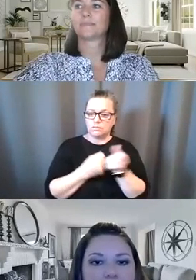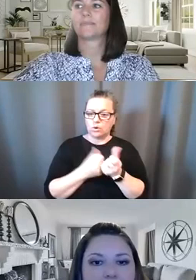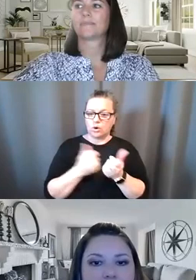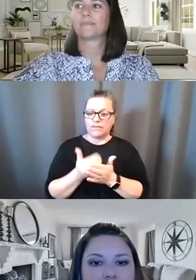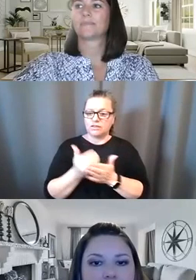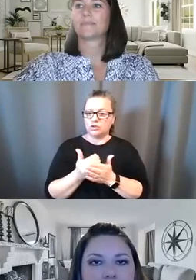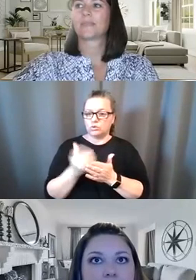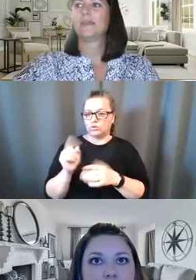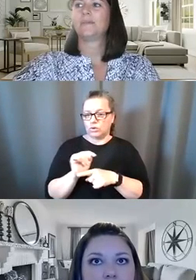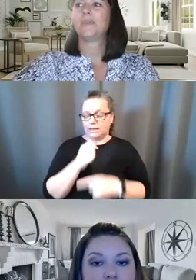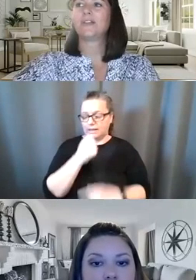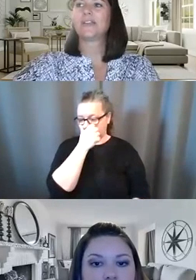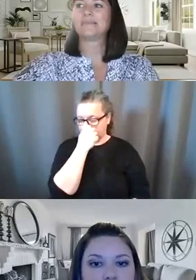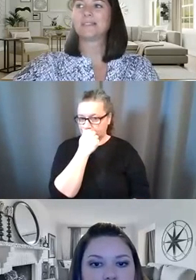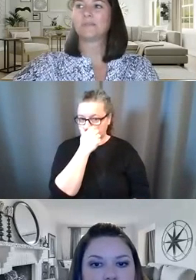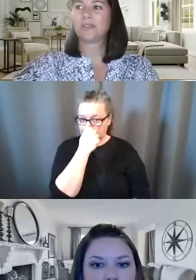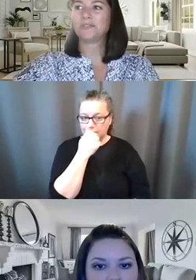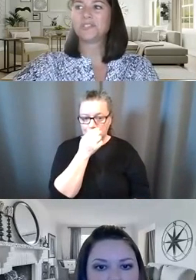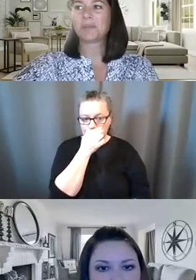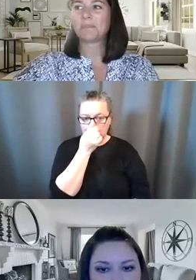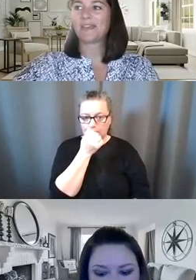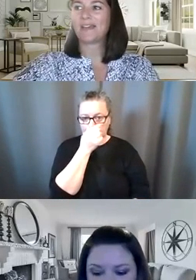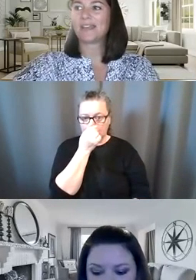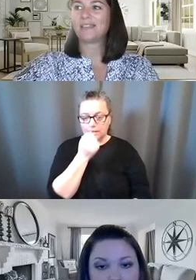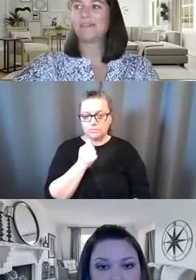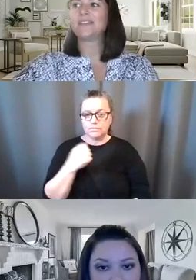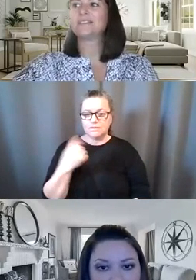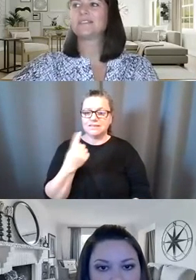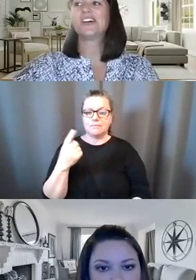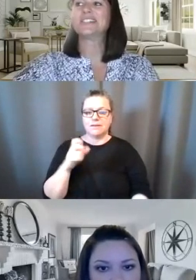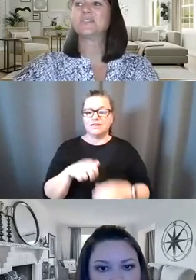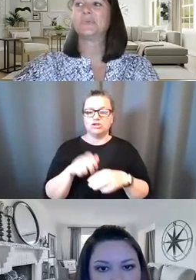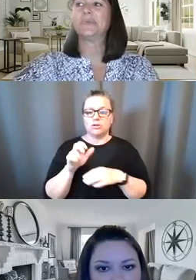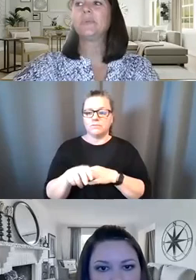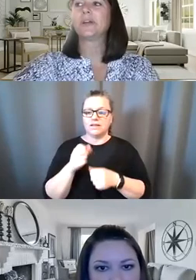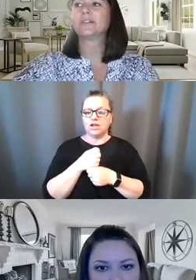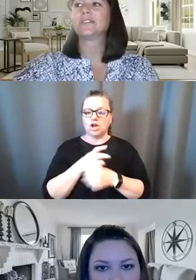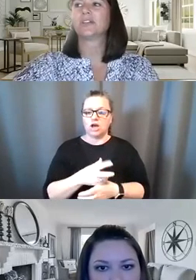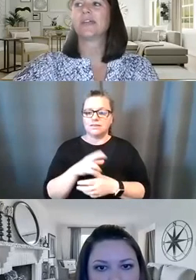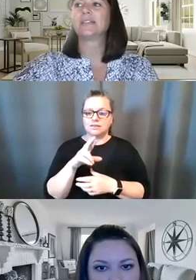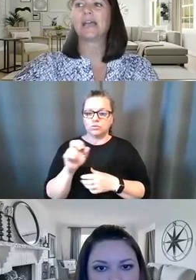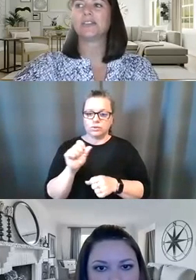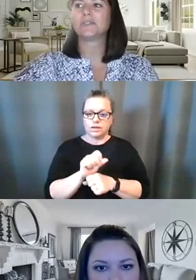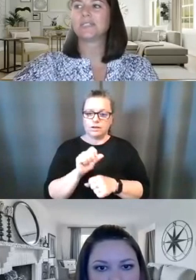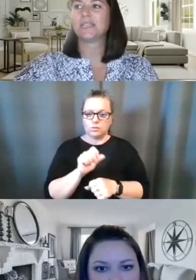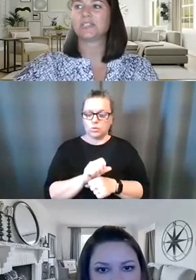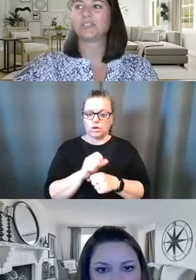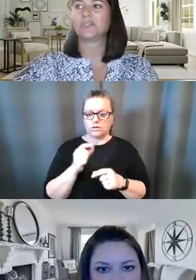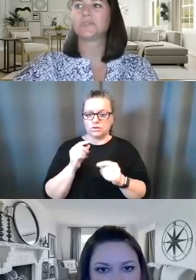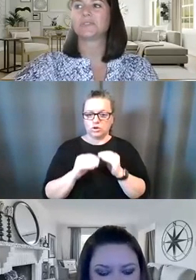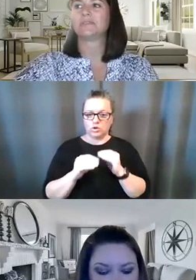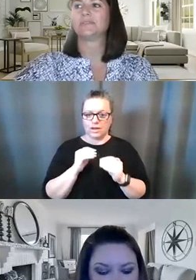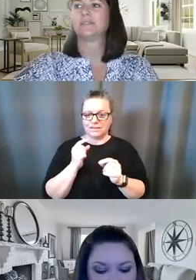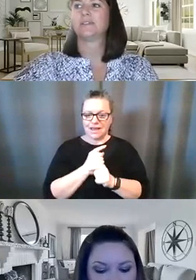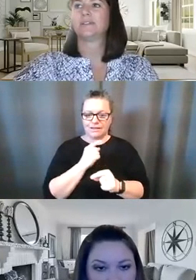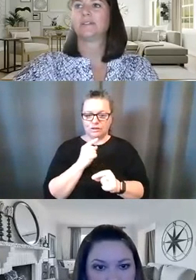refresher training? We already have someone who's jumped the gun. I love this. Causes rework to correct accuracy